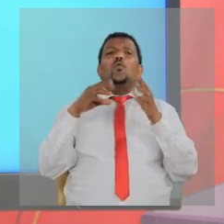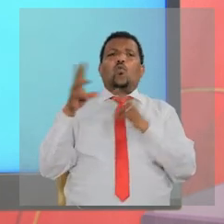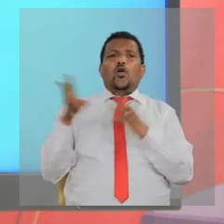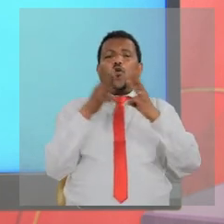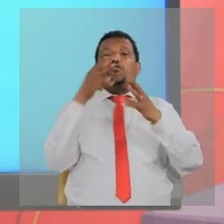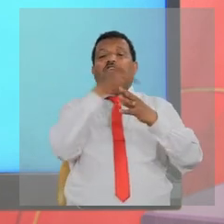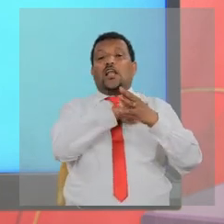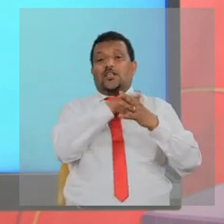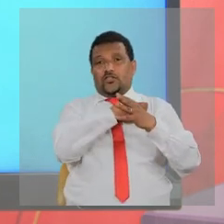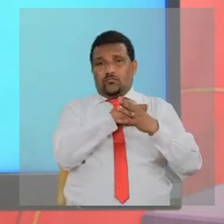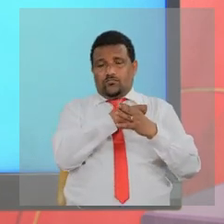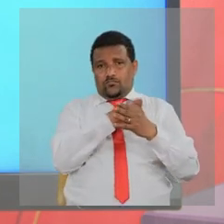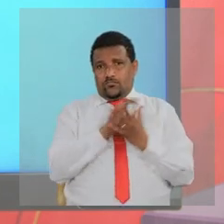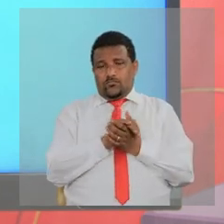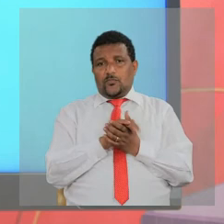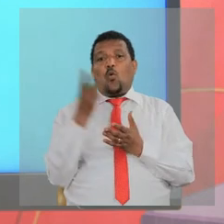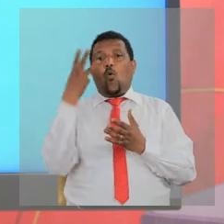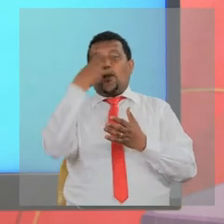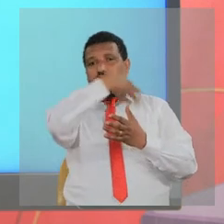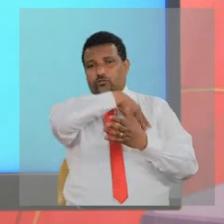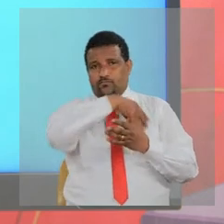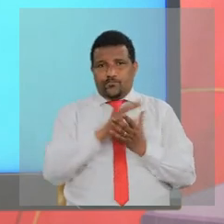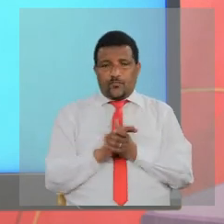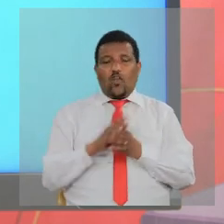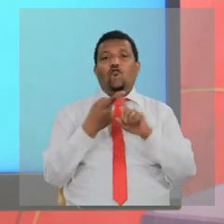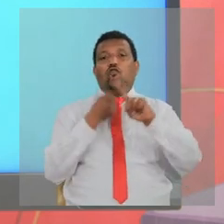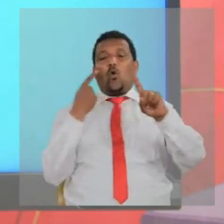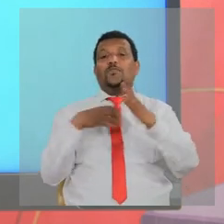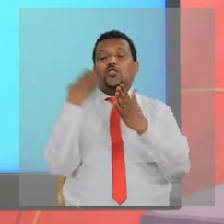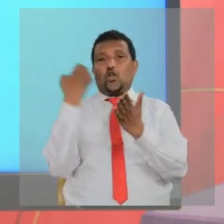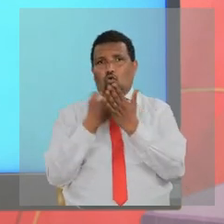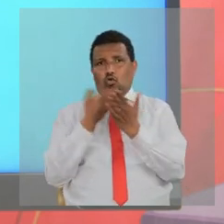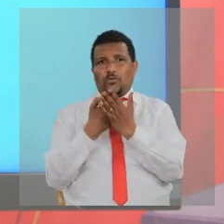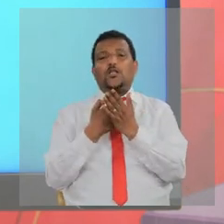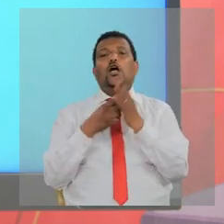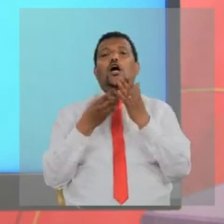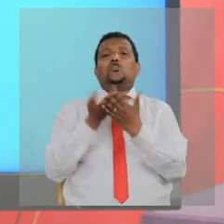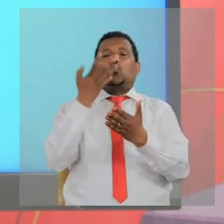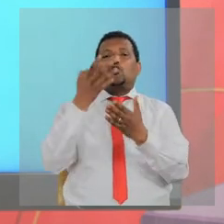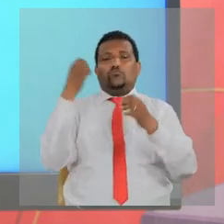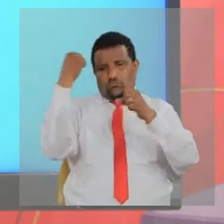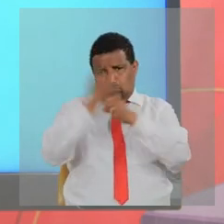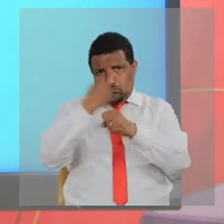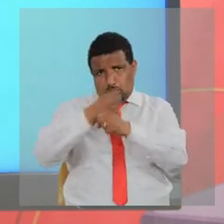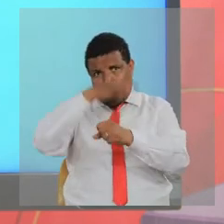and salaries from the economic resource labor.